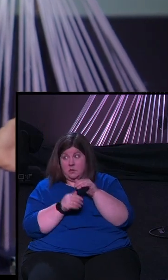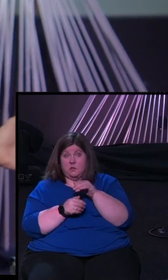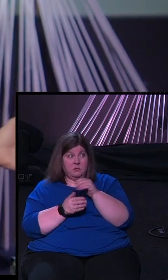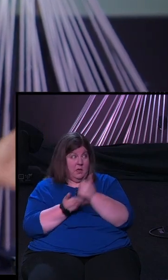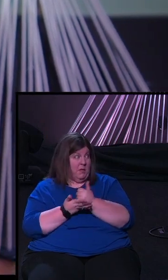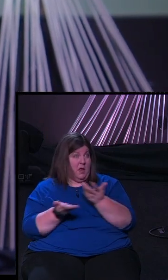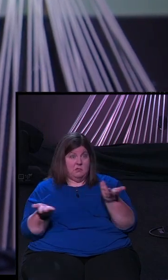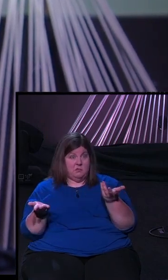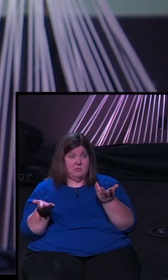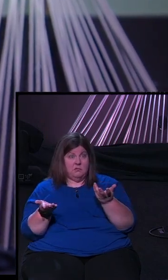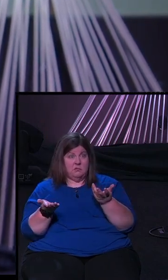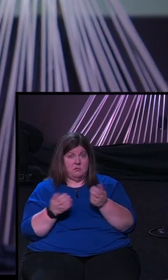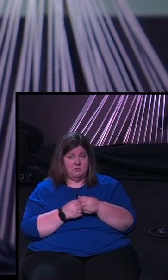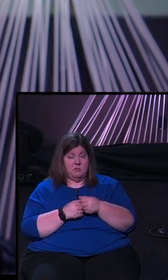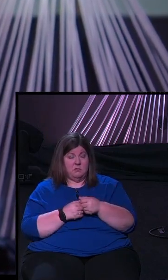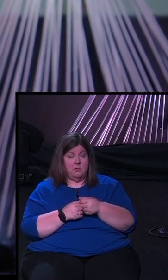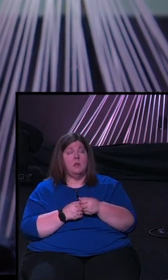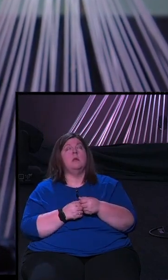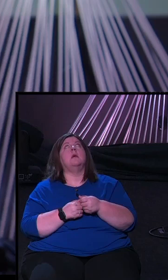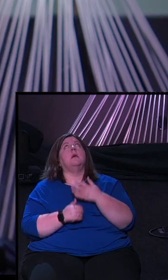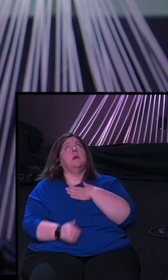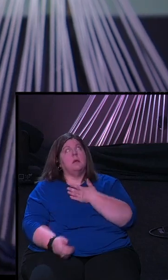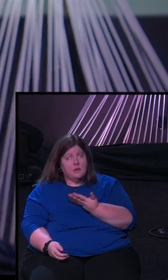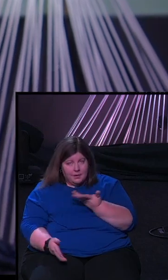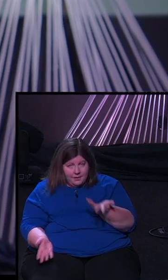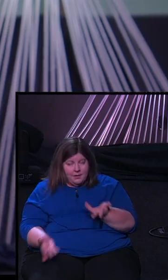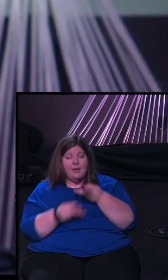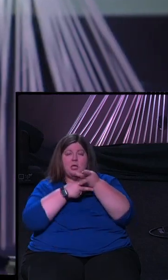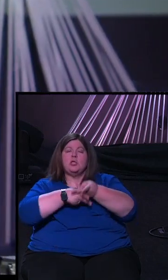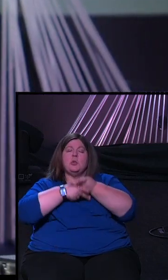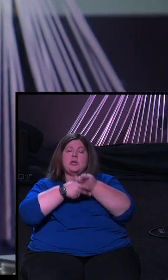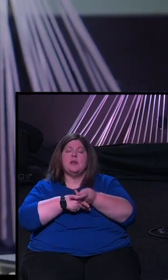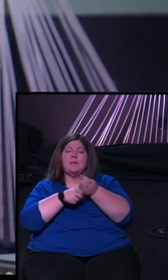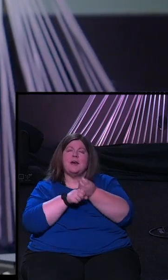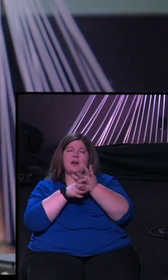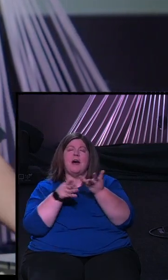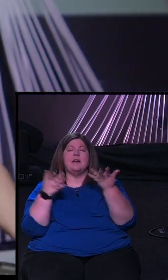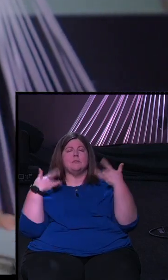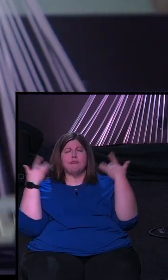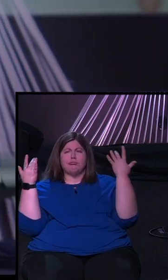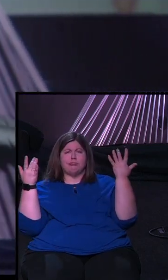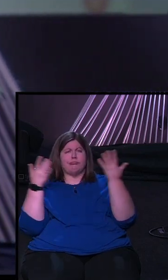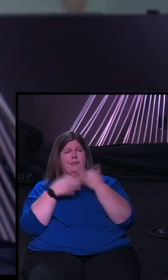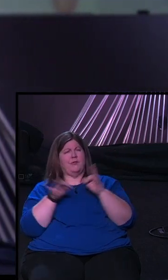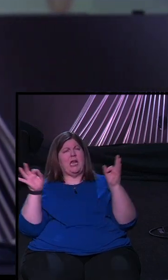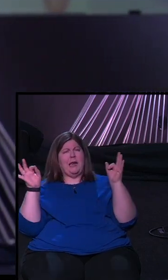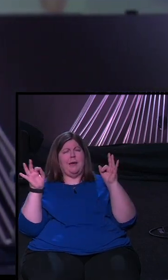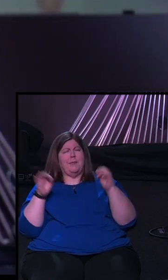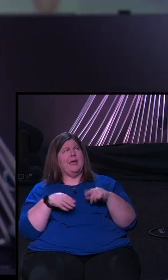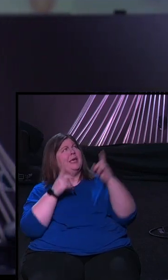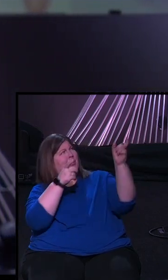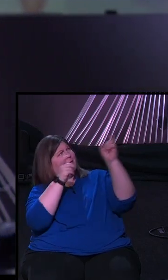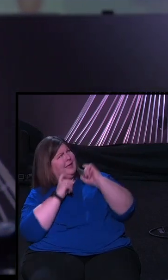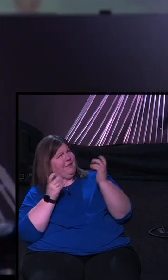anybody? So if we can acknowledge this, stewardship can actually lead to freedom, where we go, God, you have given me